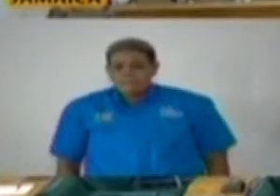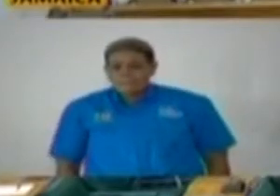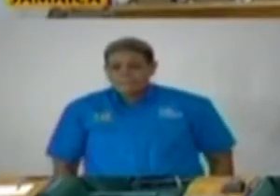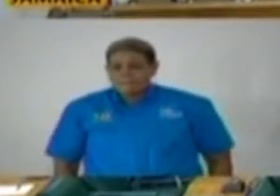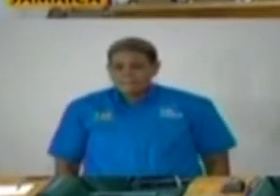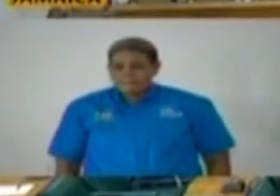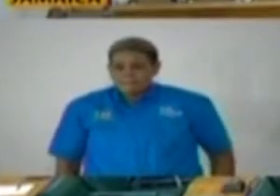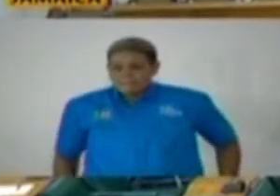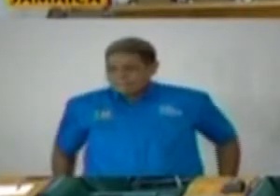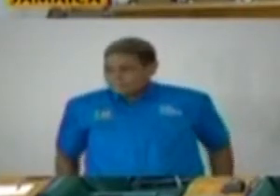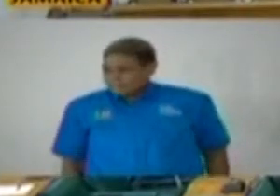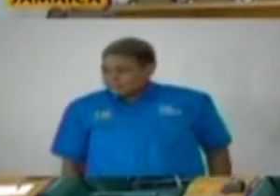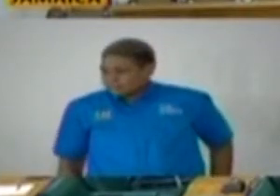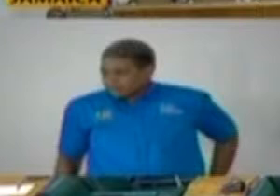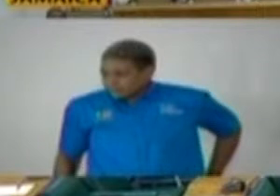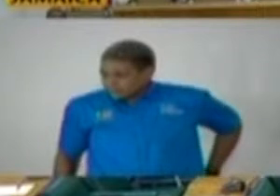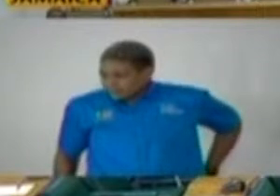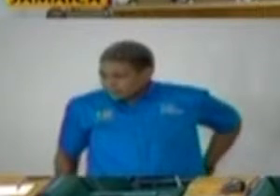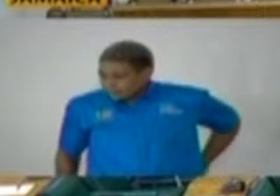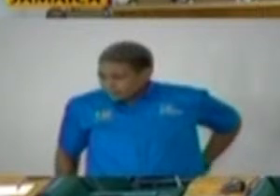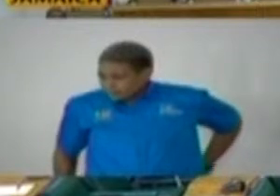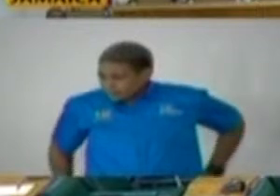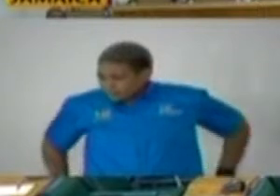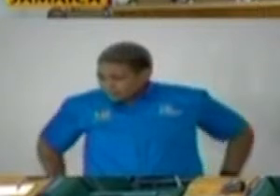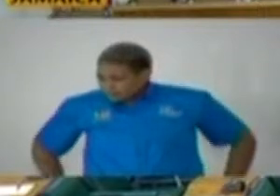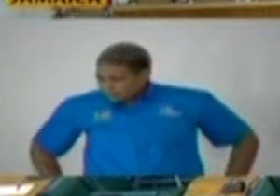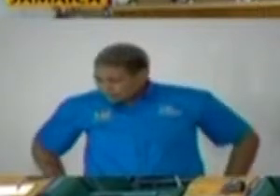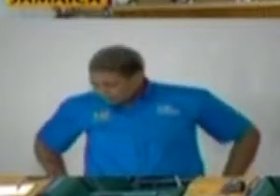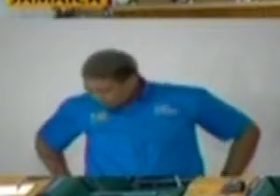I really hope you didn't say that. She did say.